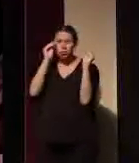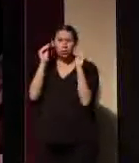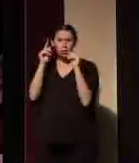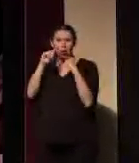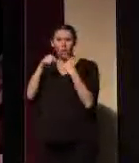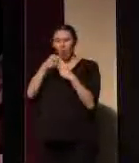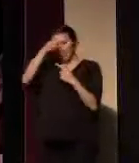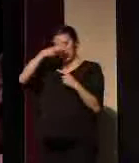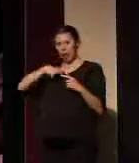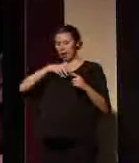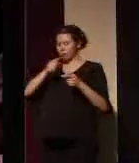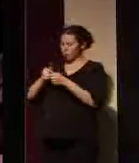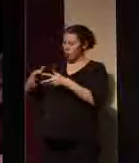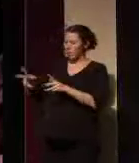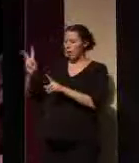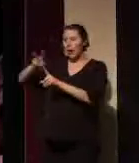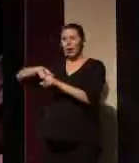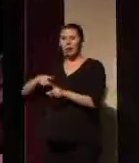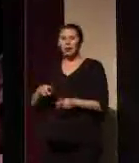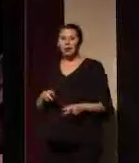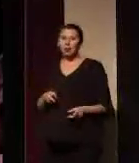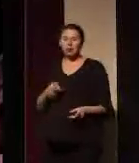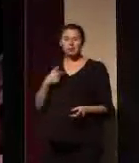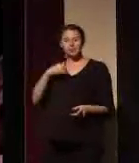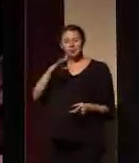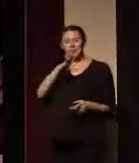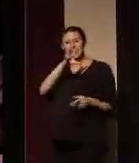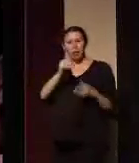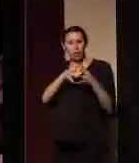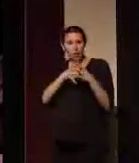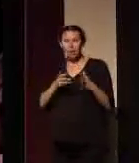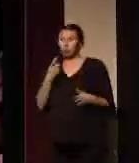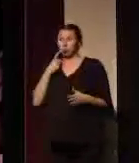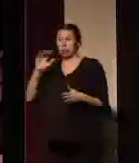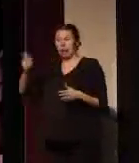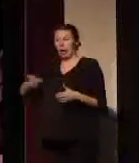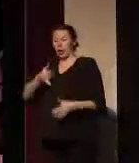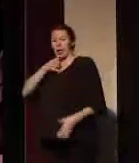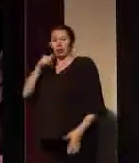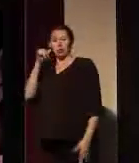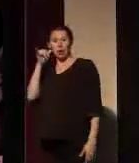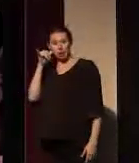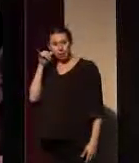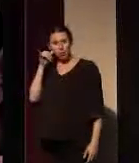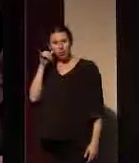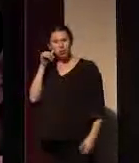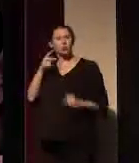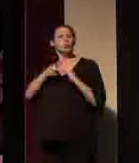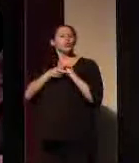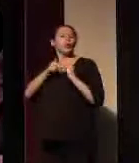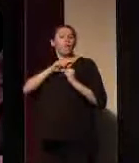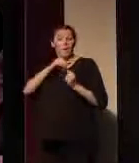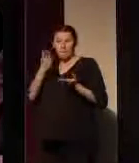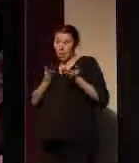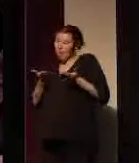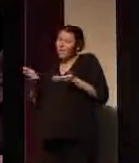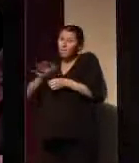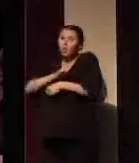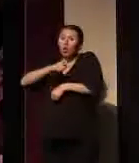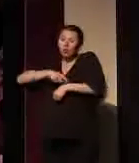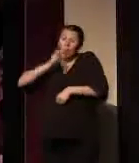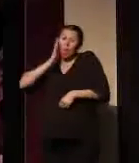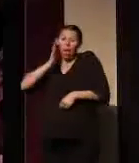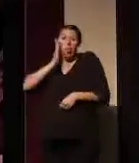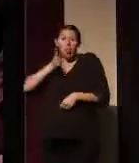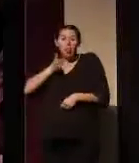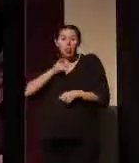off applications with, I had a fella, he's African American, I just hired him yesterday as a reserve officer, and hopefully we can bring him on full time. But